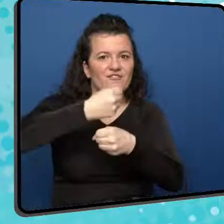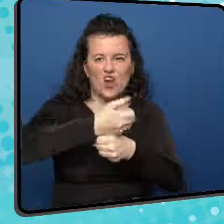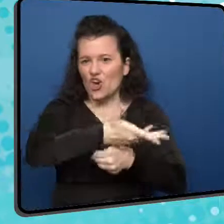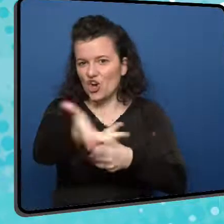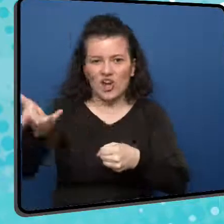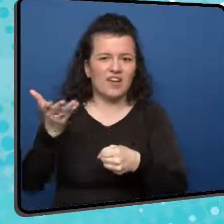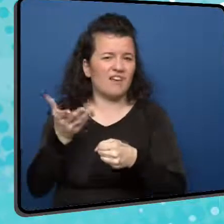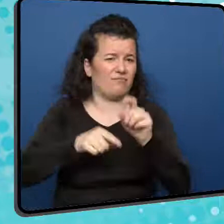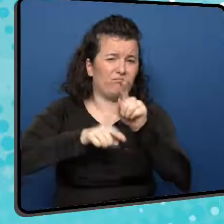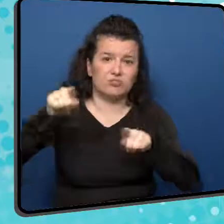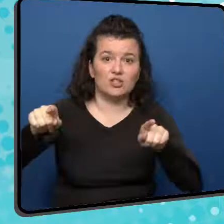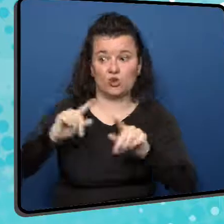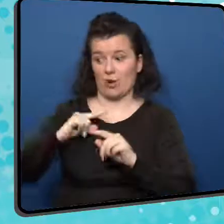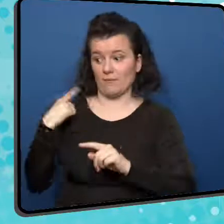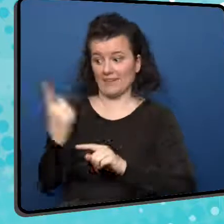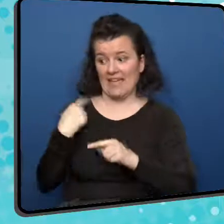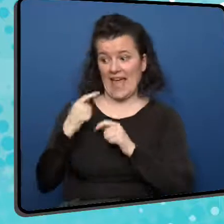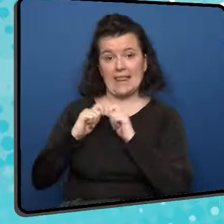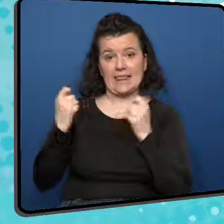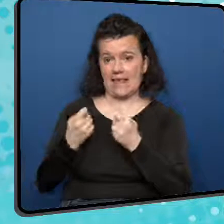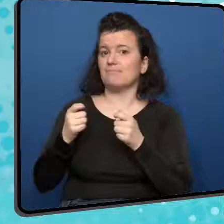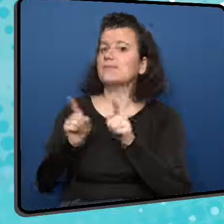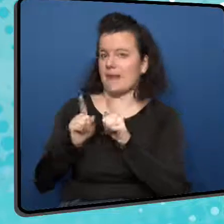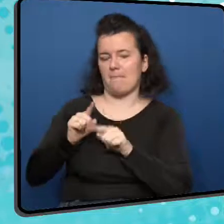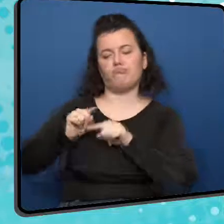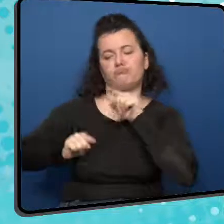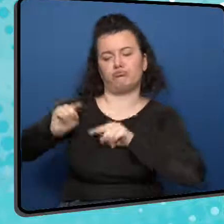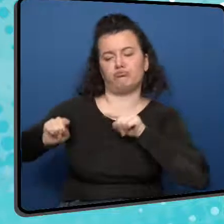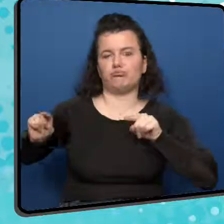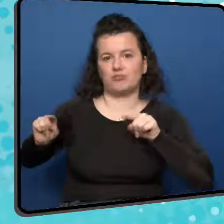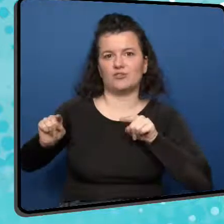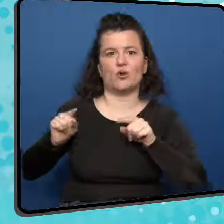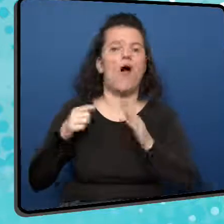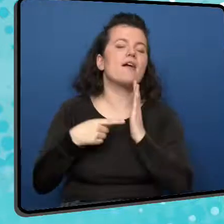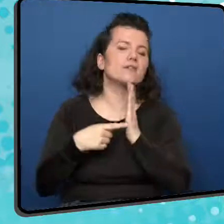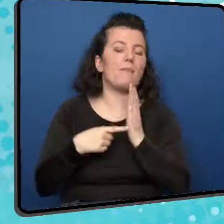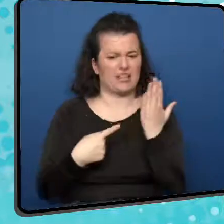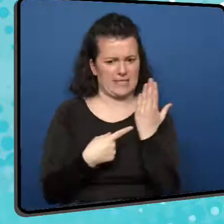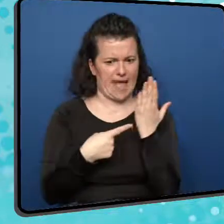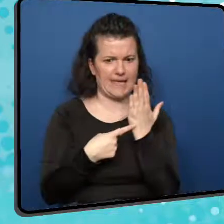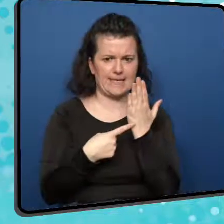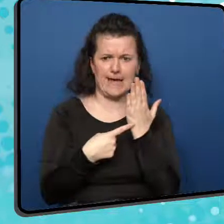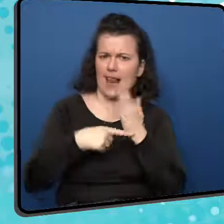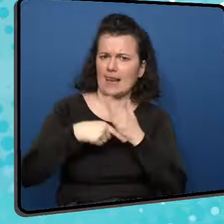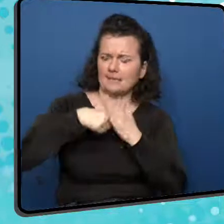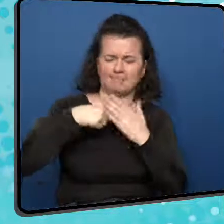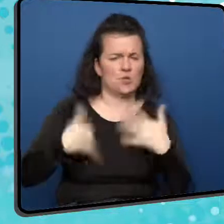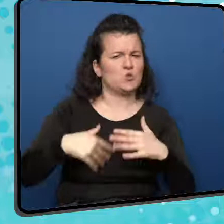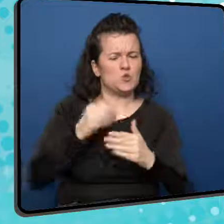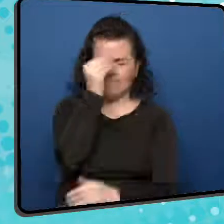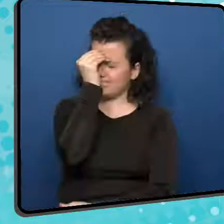diverse team. And I think having people with deep technical backgrounds is one thing, but then,